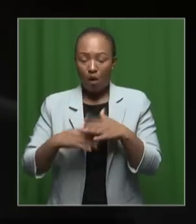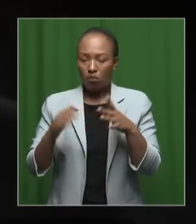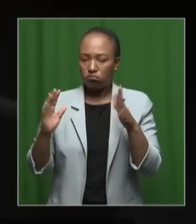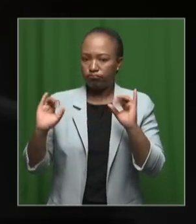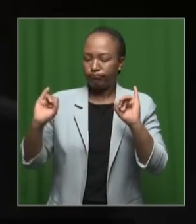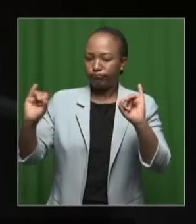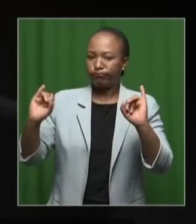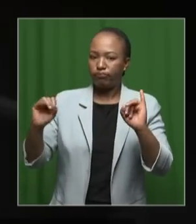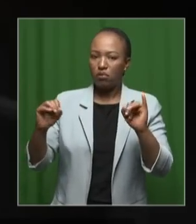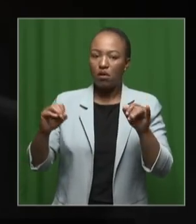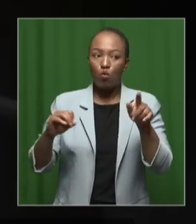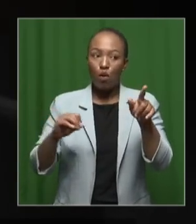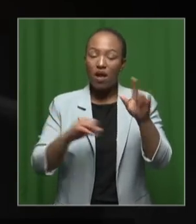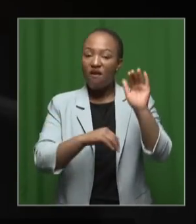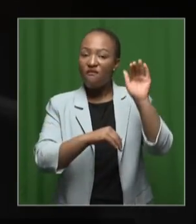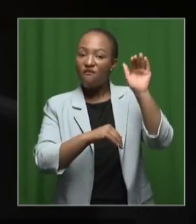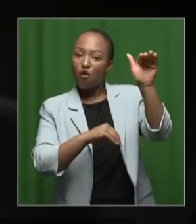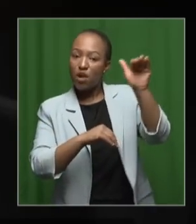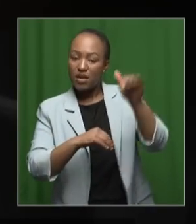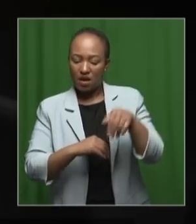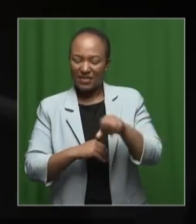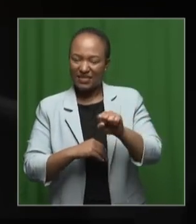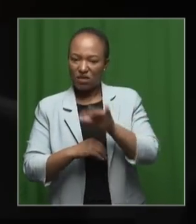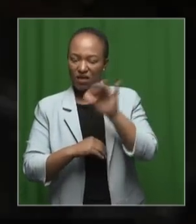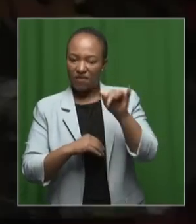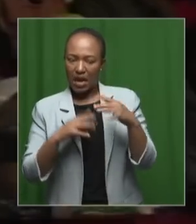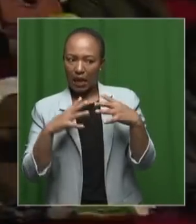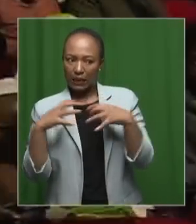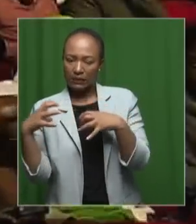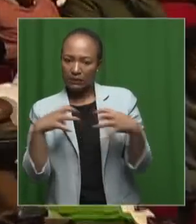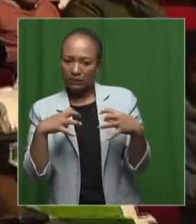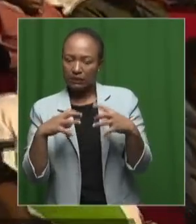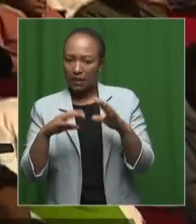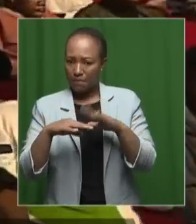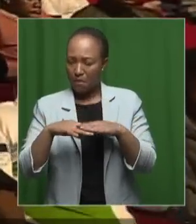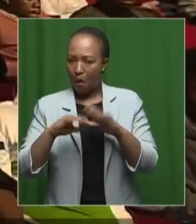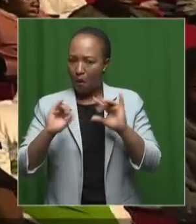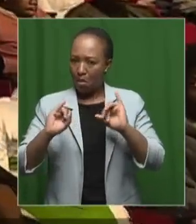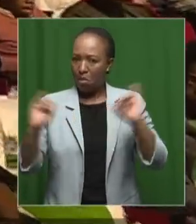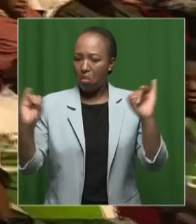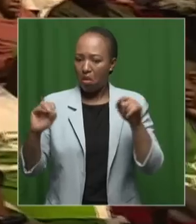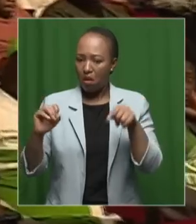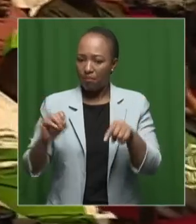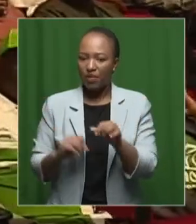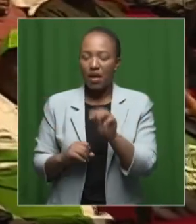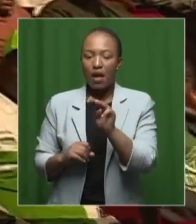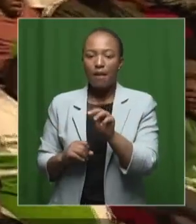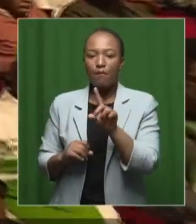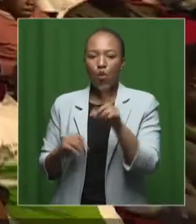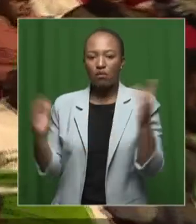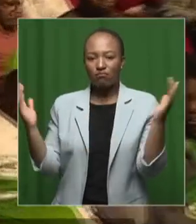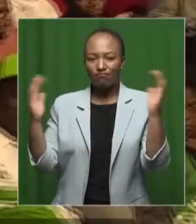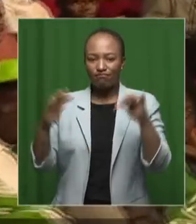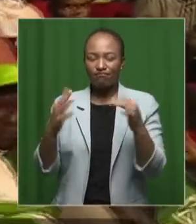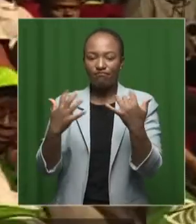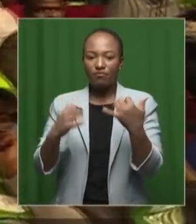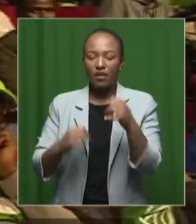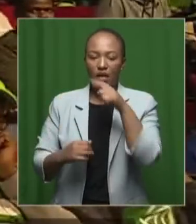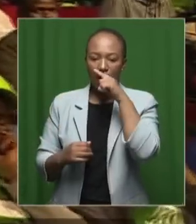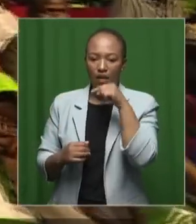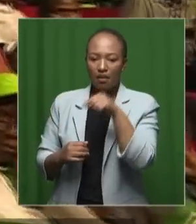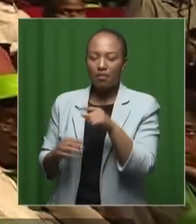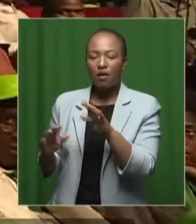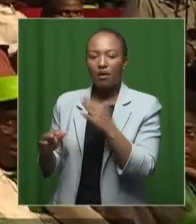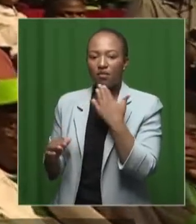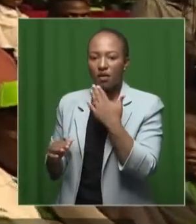tensions between locals and foreign nationals? Let's hear directly from you now, those that have gathered here at M1. Your name, sir, your question. Oh, no, thank